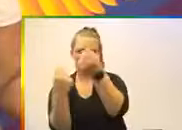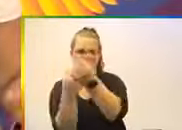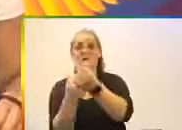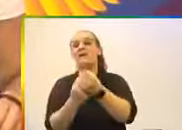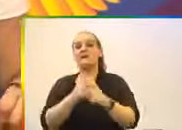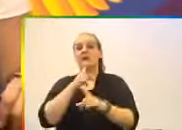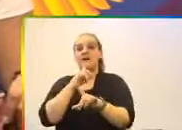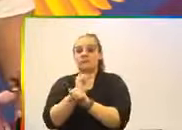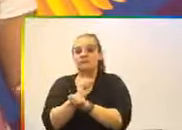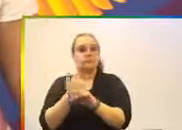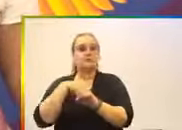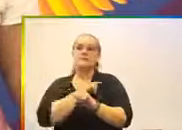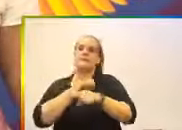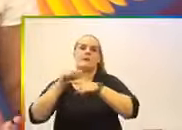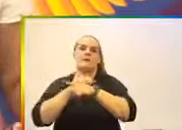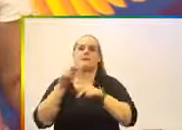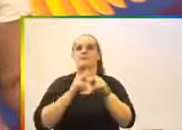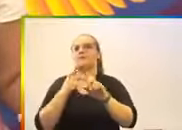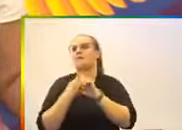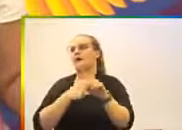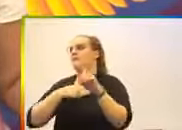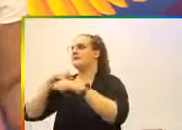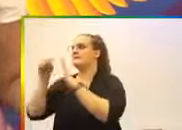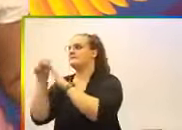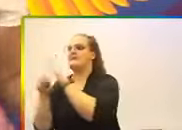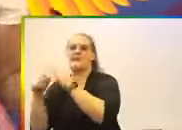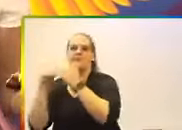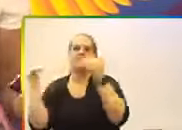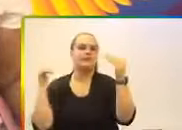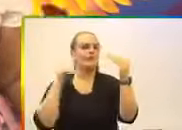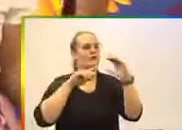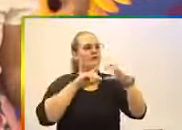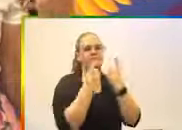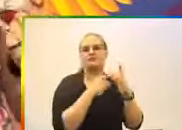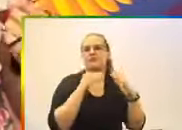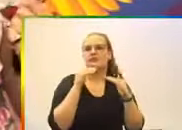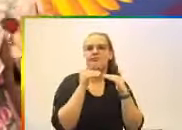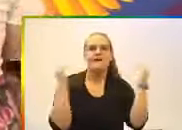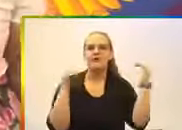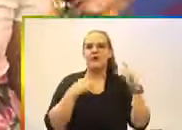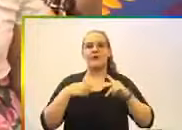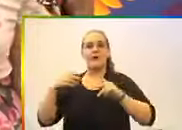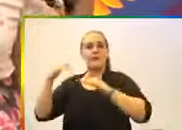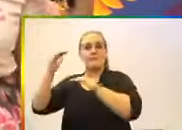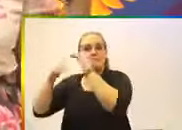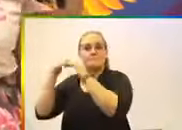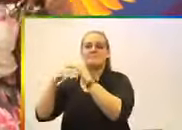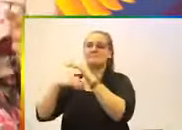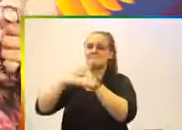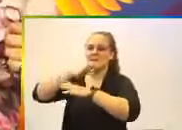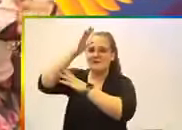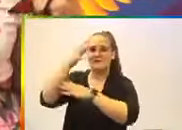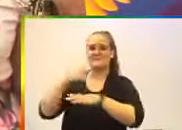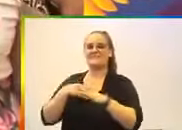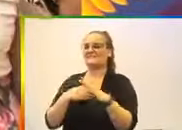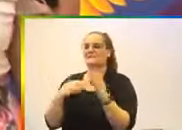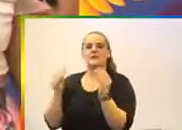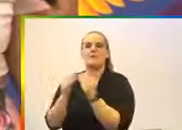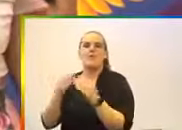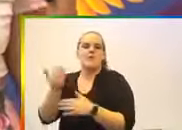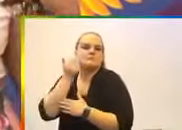the way from state level to district level to parents to make them more equipped to be there